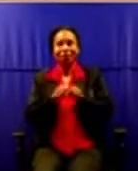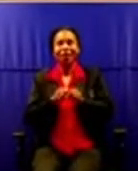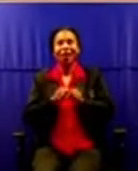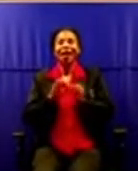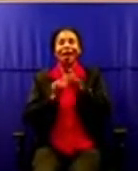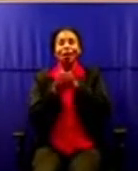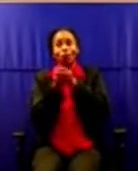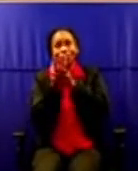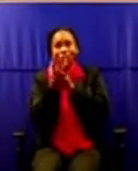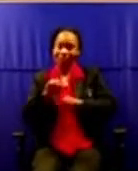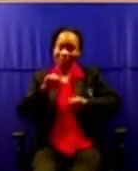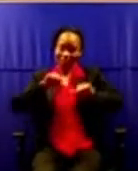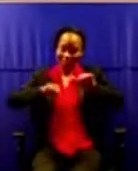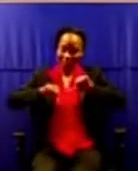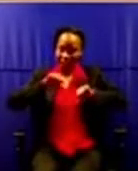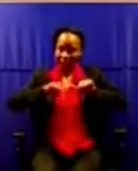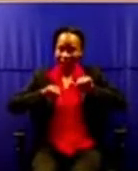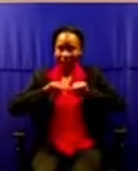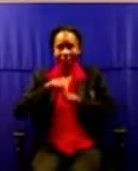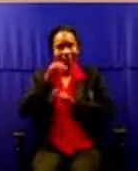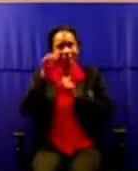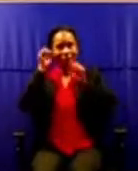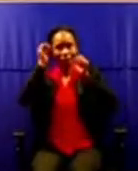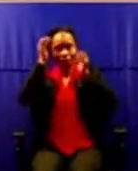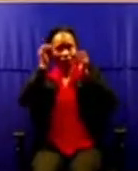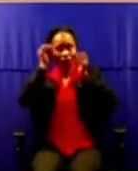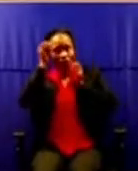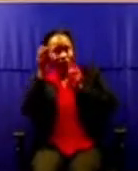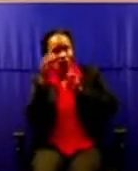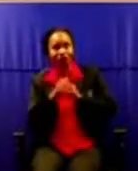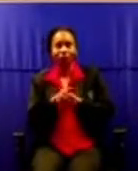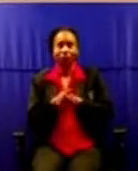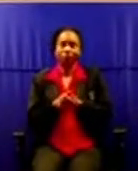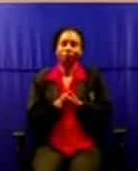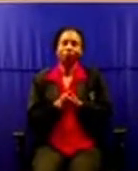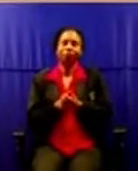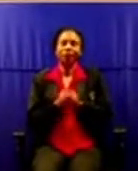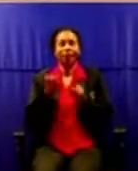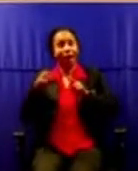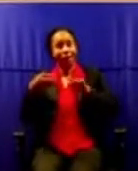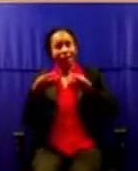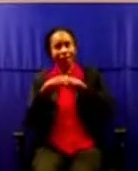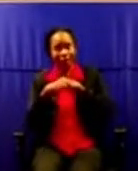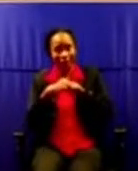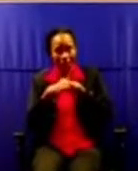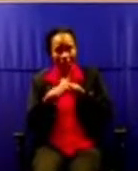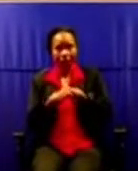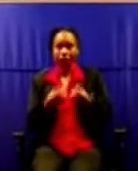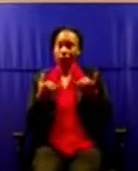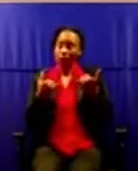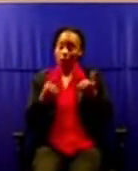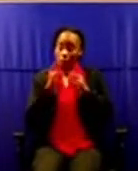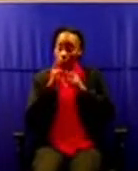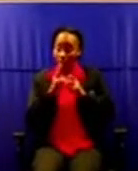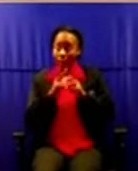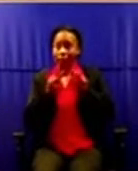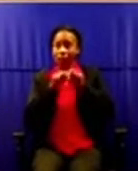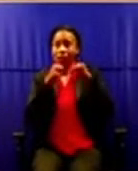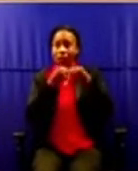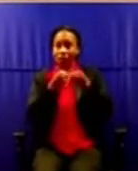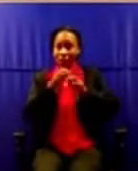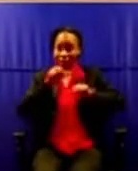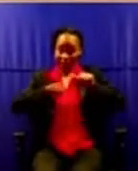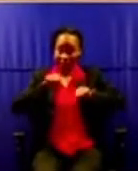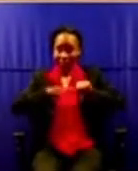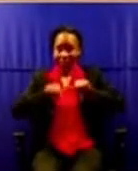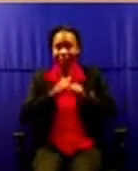other endeavors. Taken together, our national science and innovation system is